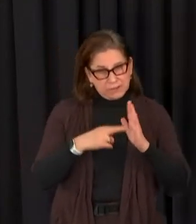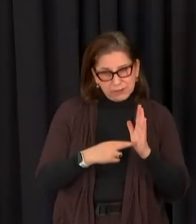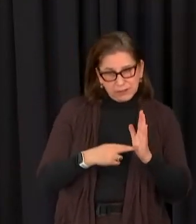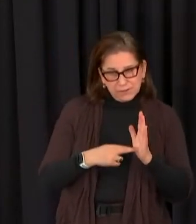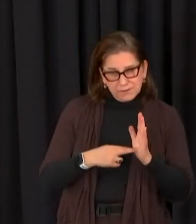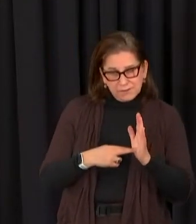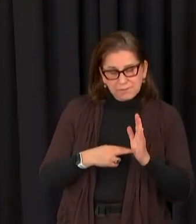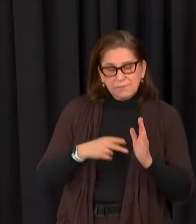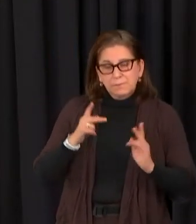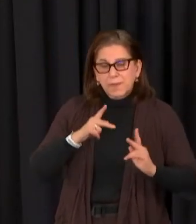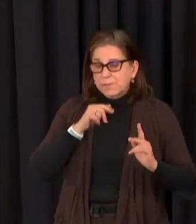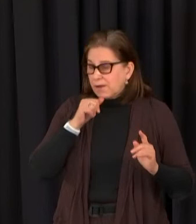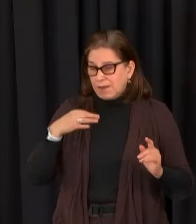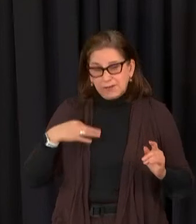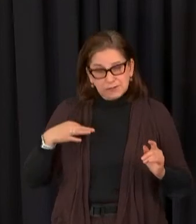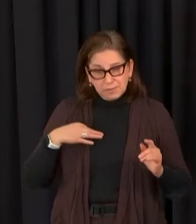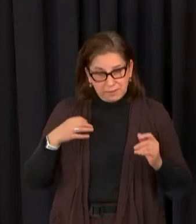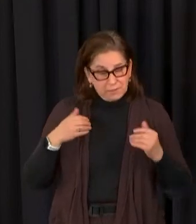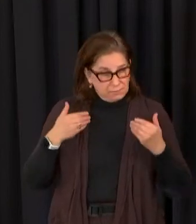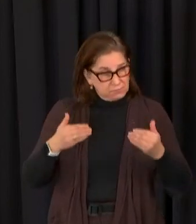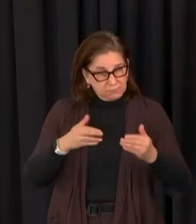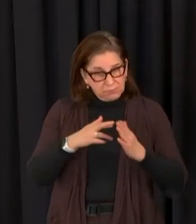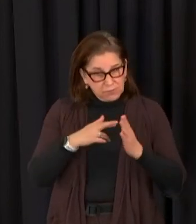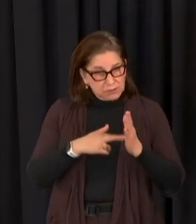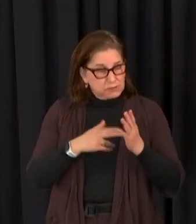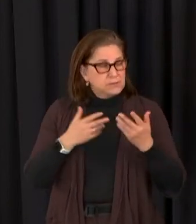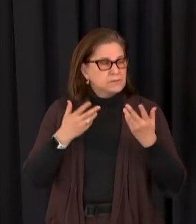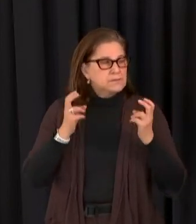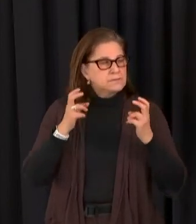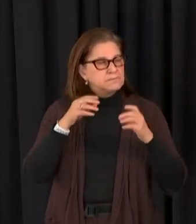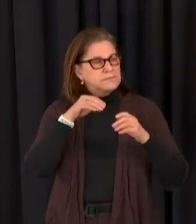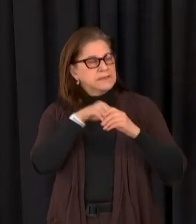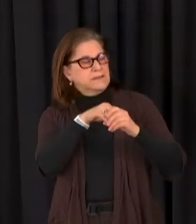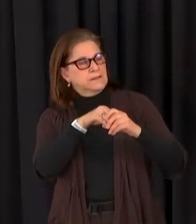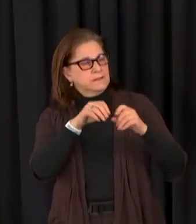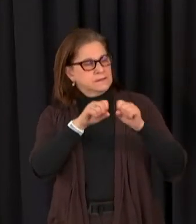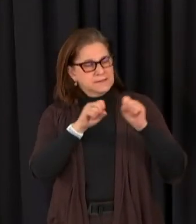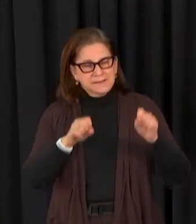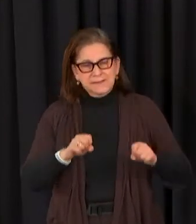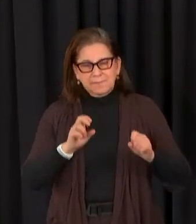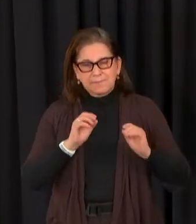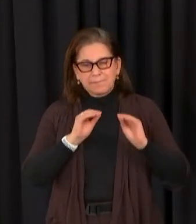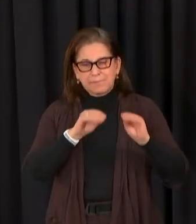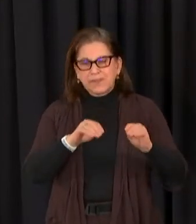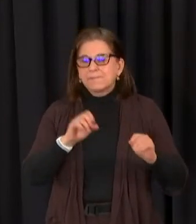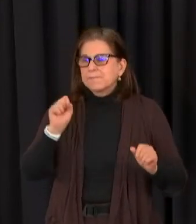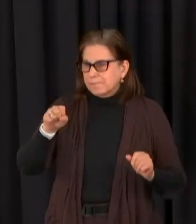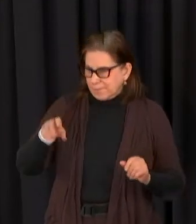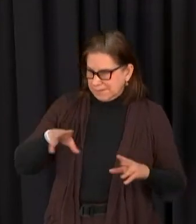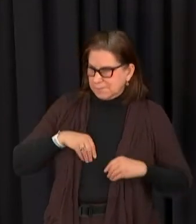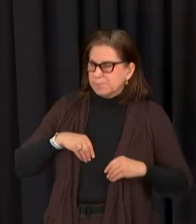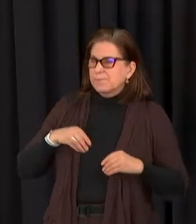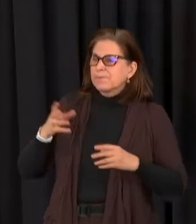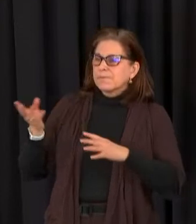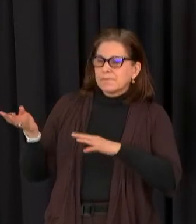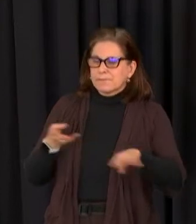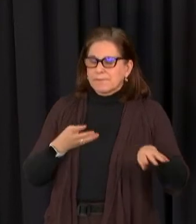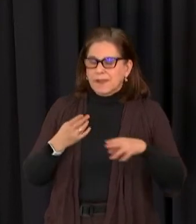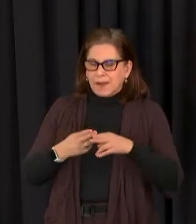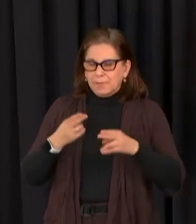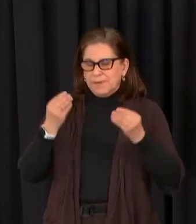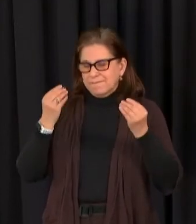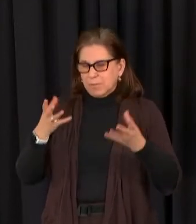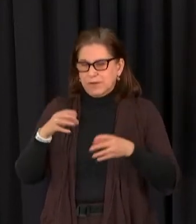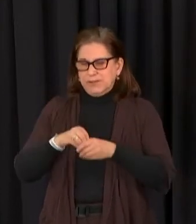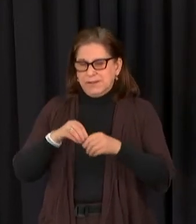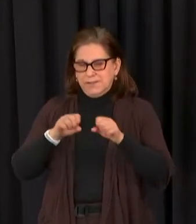not eligible, will they still be able to register come Wednesday? They will be. They will be? Yes. But you're